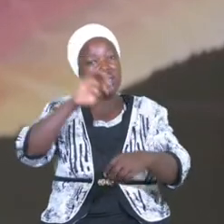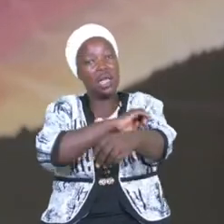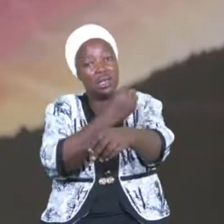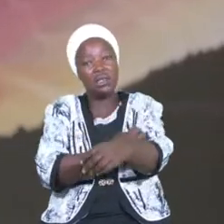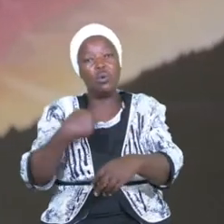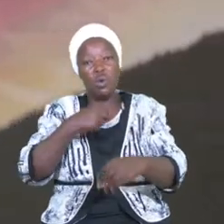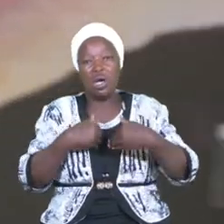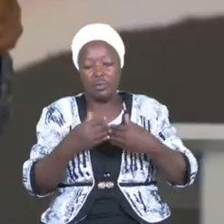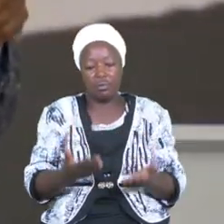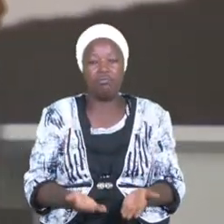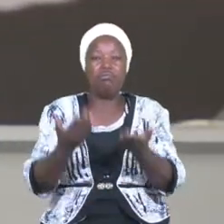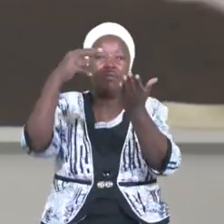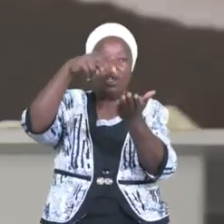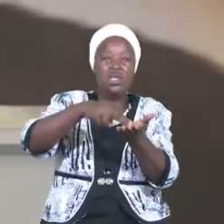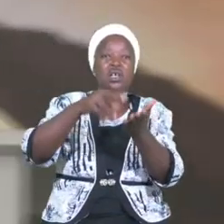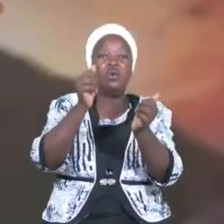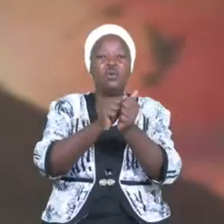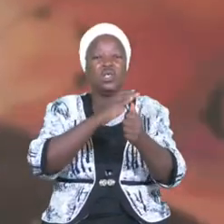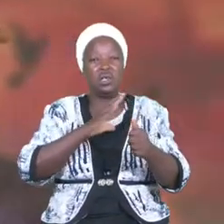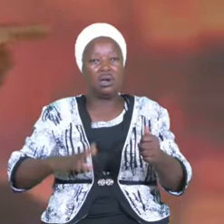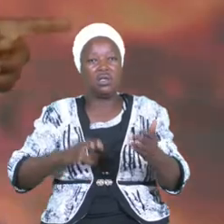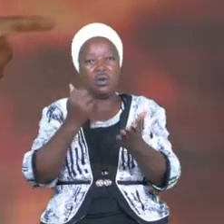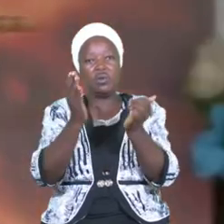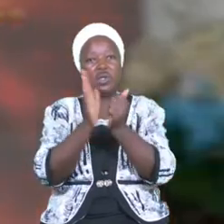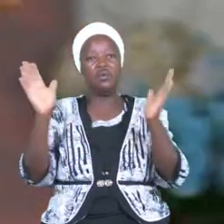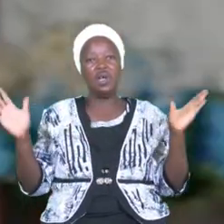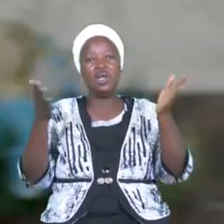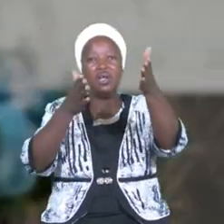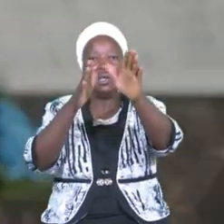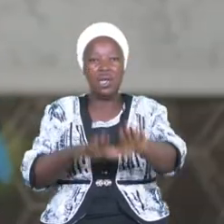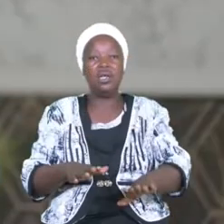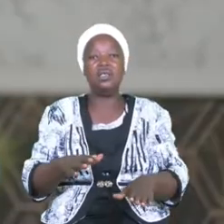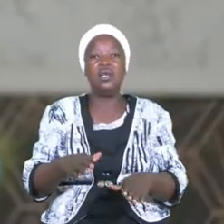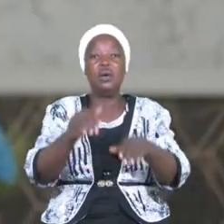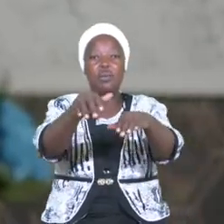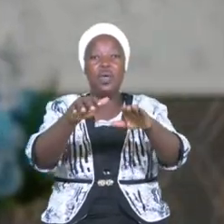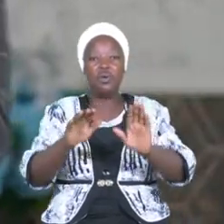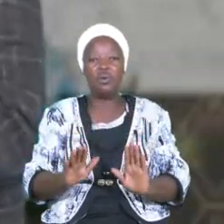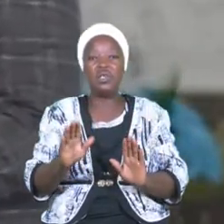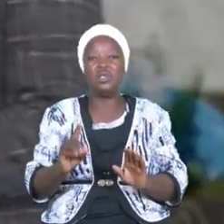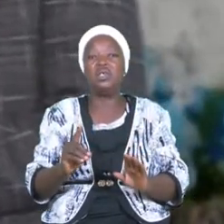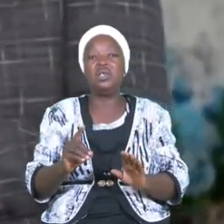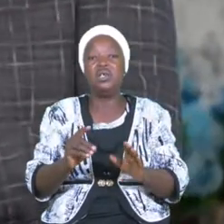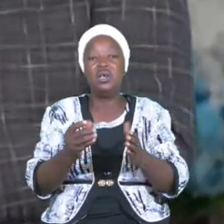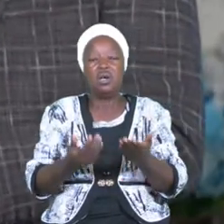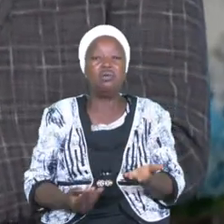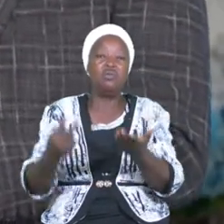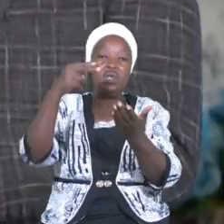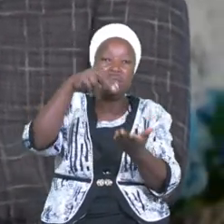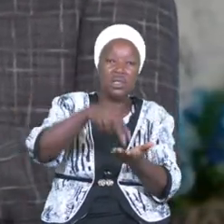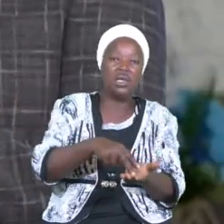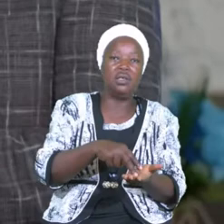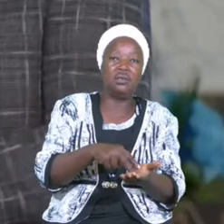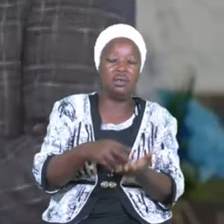Christ, crucified, dead, buried, risen.